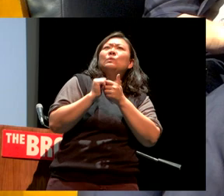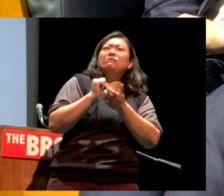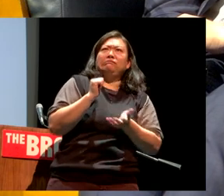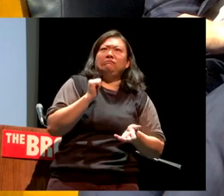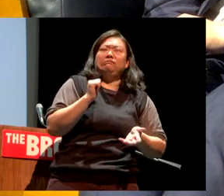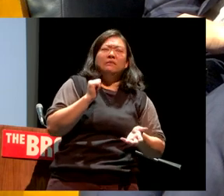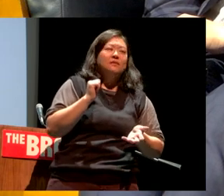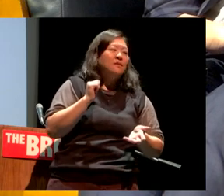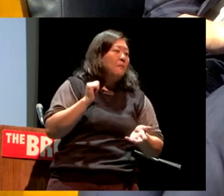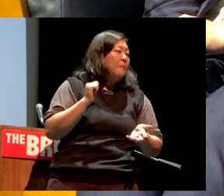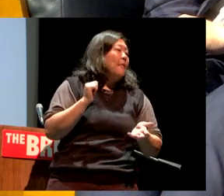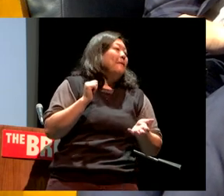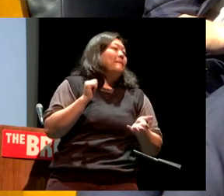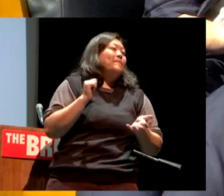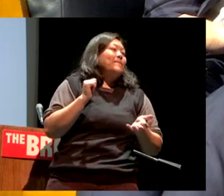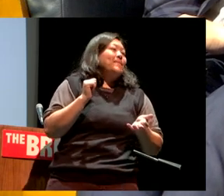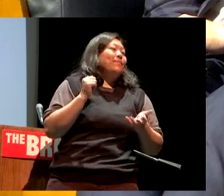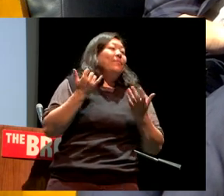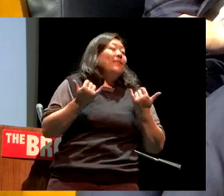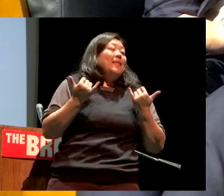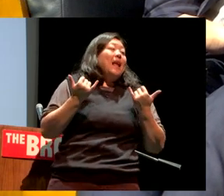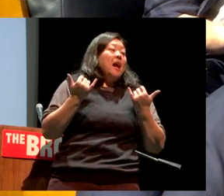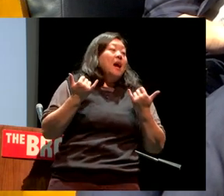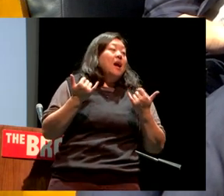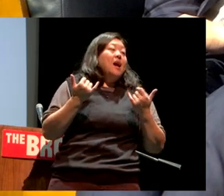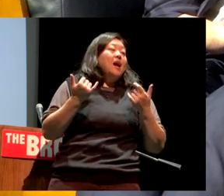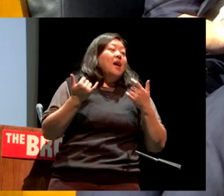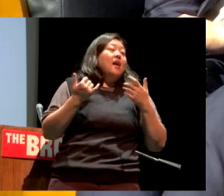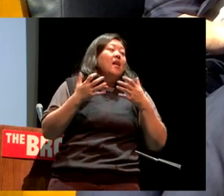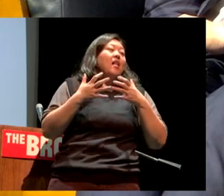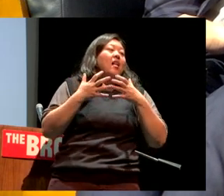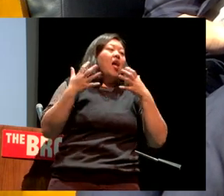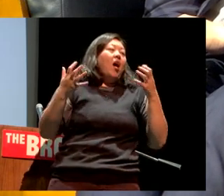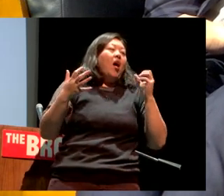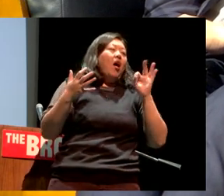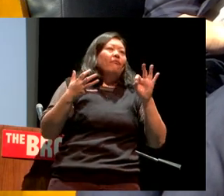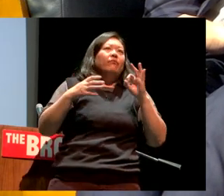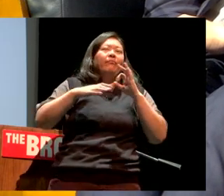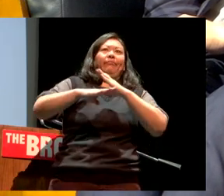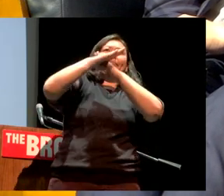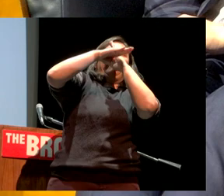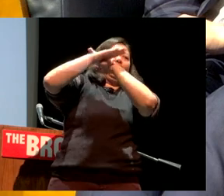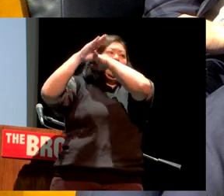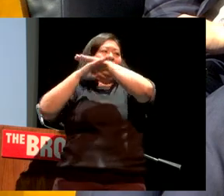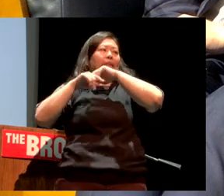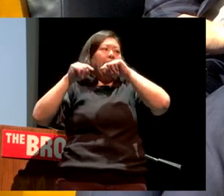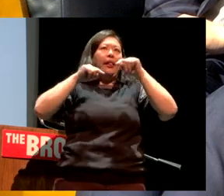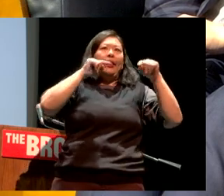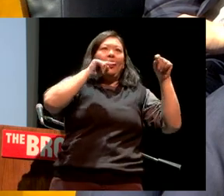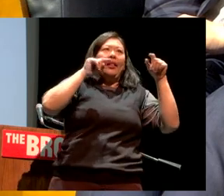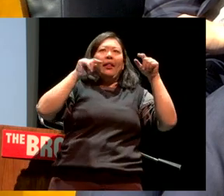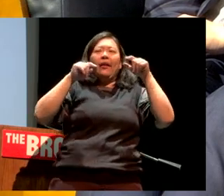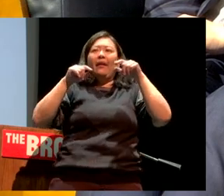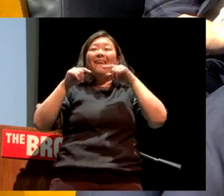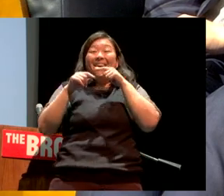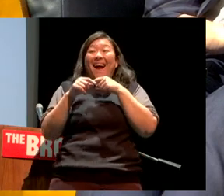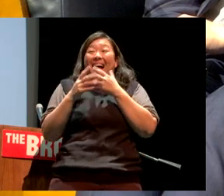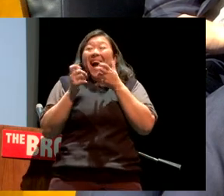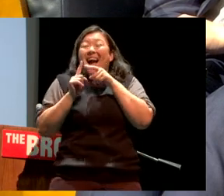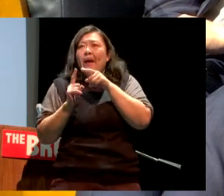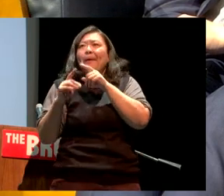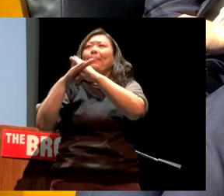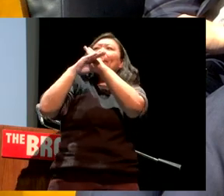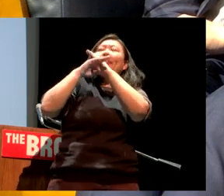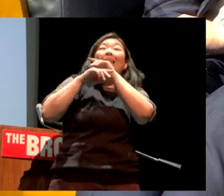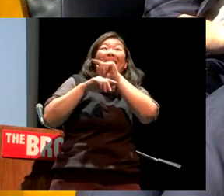lot of the blockchain games are, I think, very much, how do you say, opportunistic. And because there's a demand for